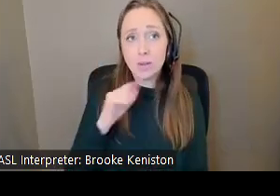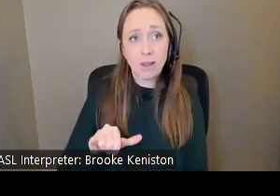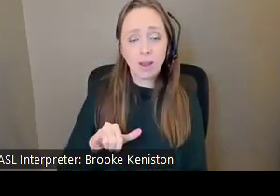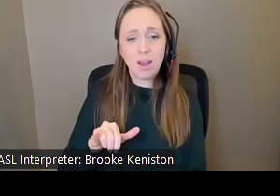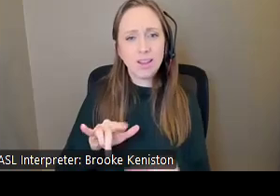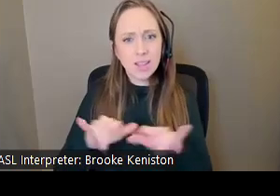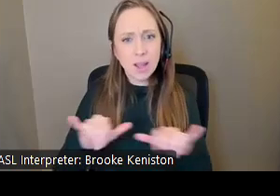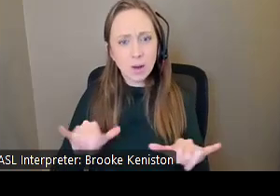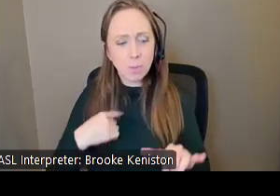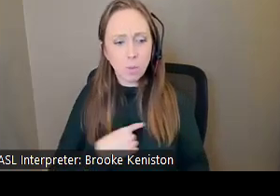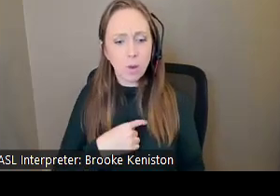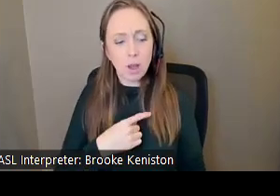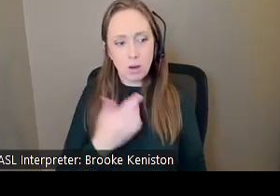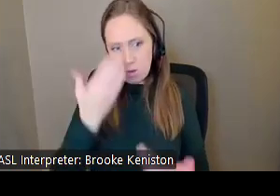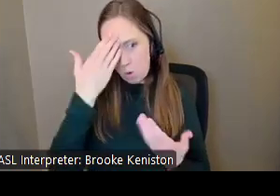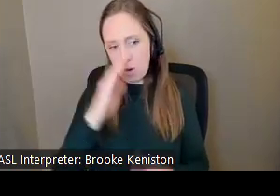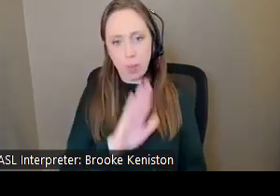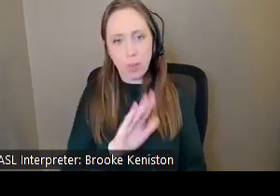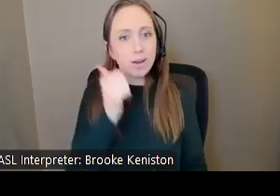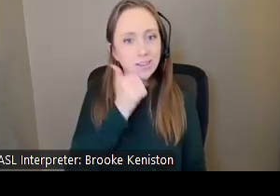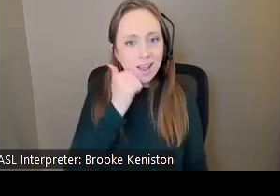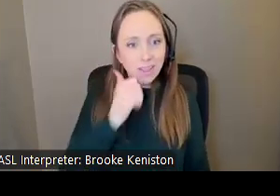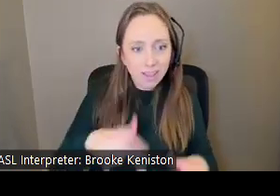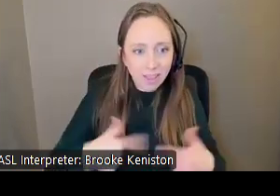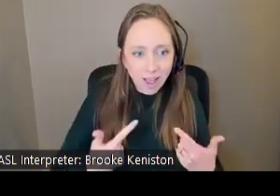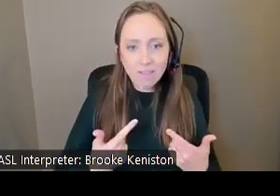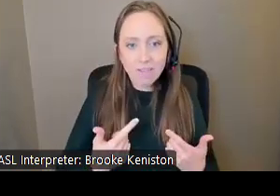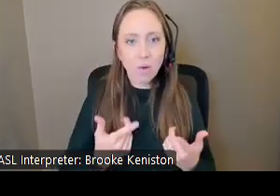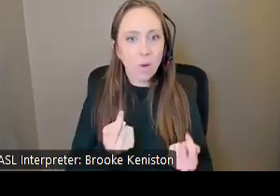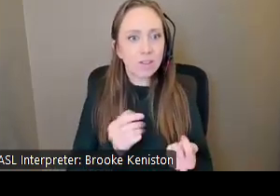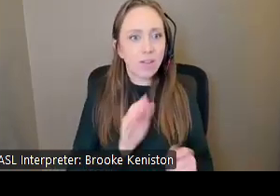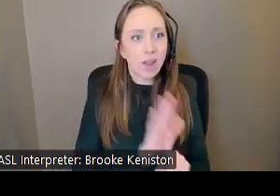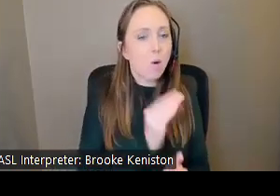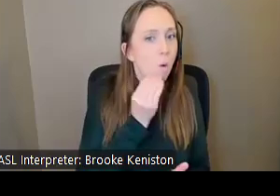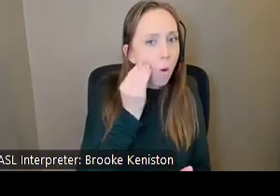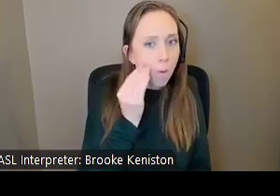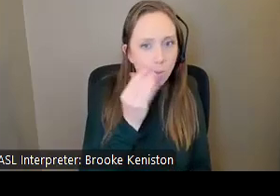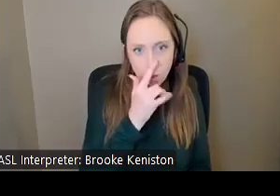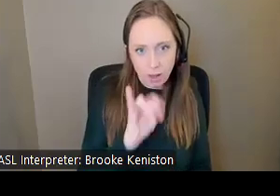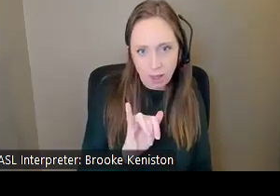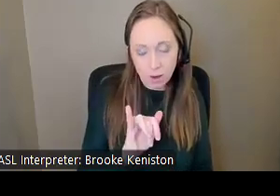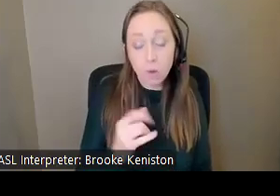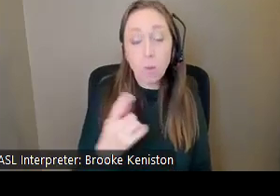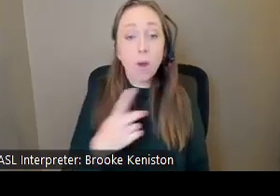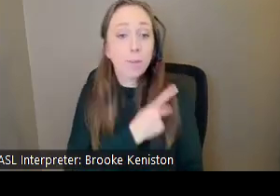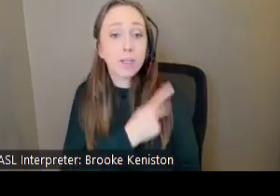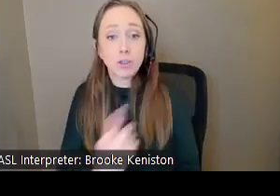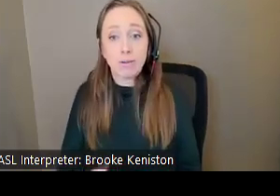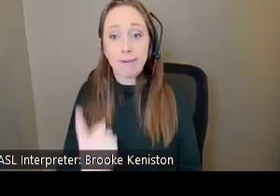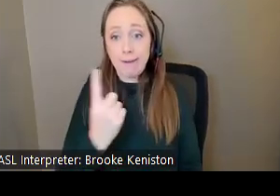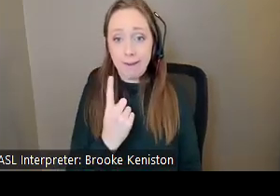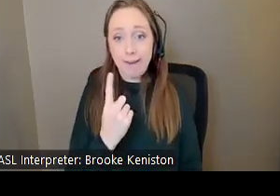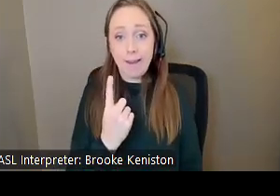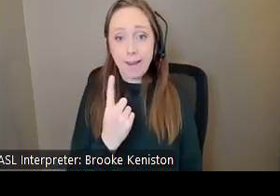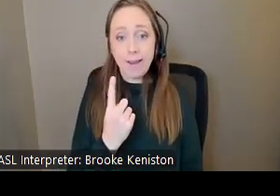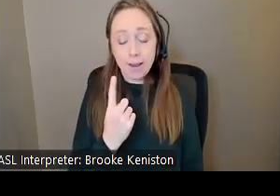their living condition looks like. We had a patient on warfarin who came kind of unmanaged, and she was kind of managed for a